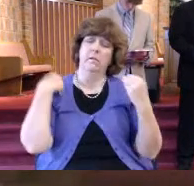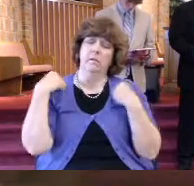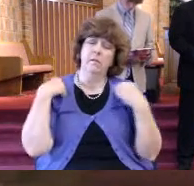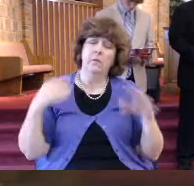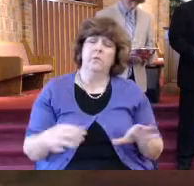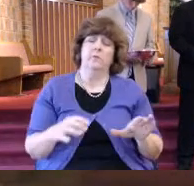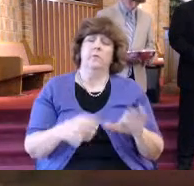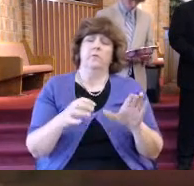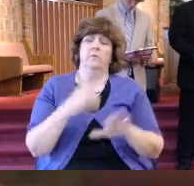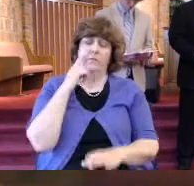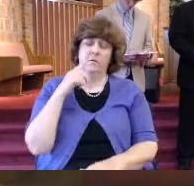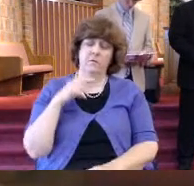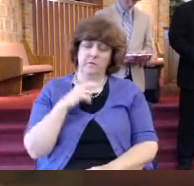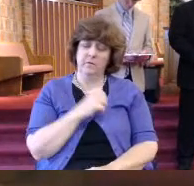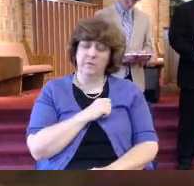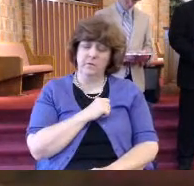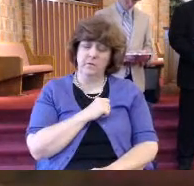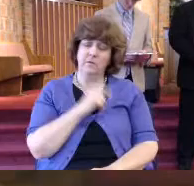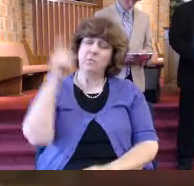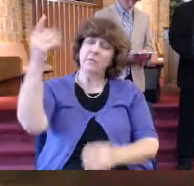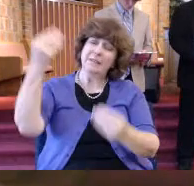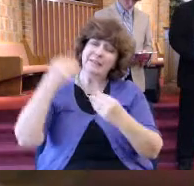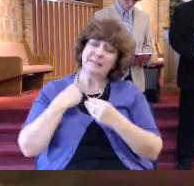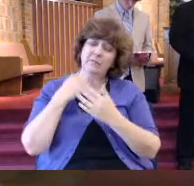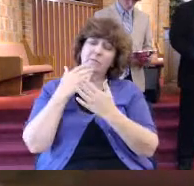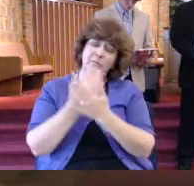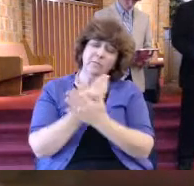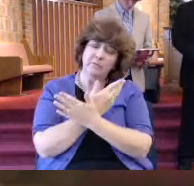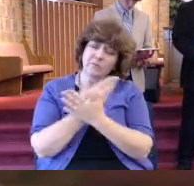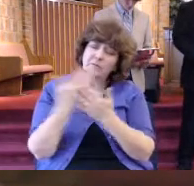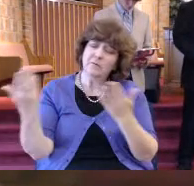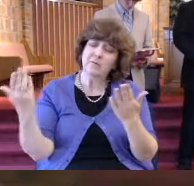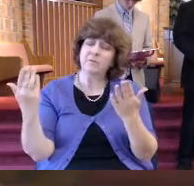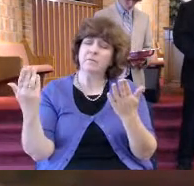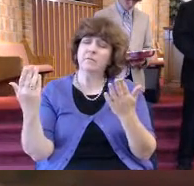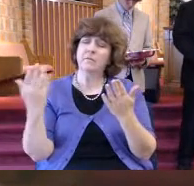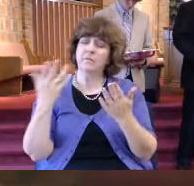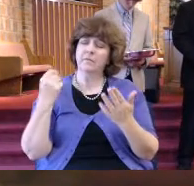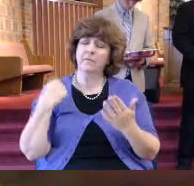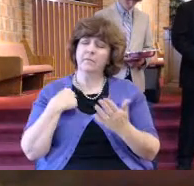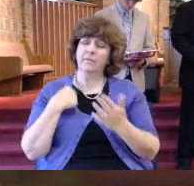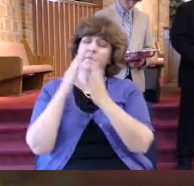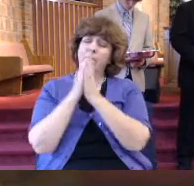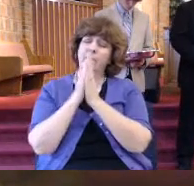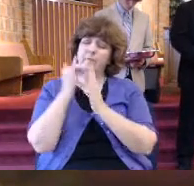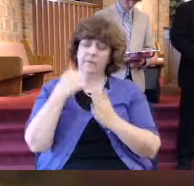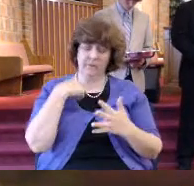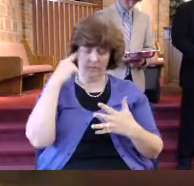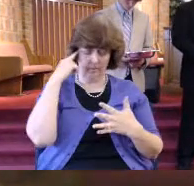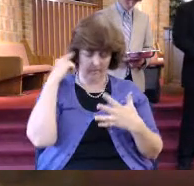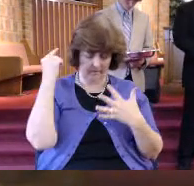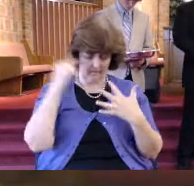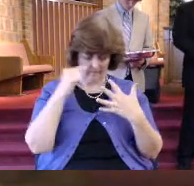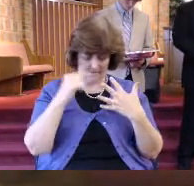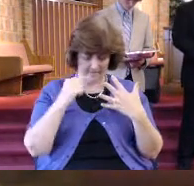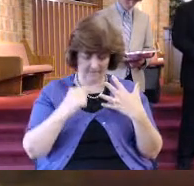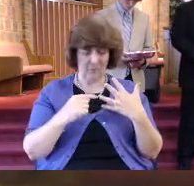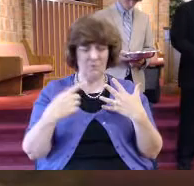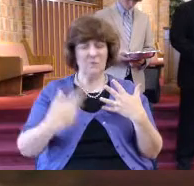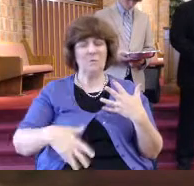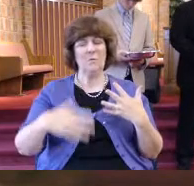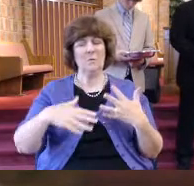Father, we know that all good things come from you, and we pray, Father, now that we may think of those things, think how we're